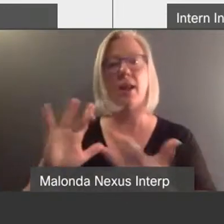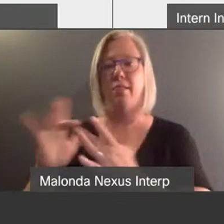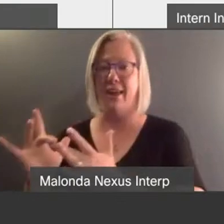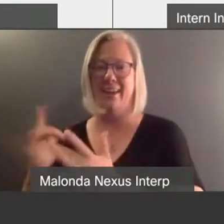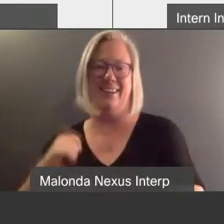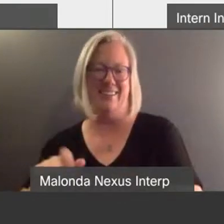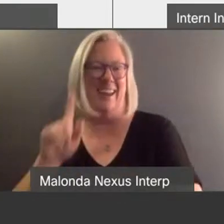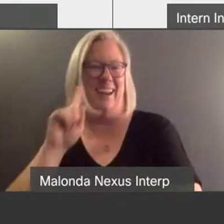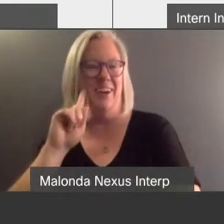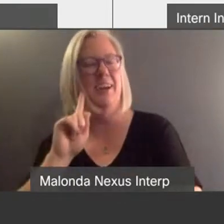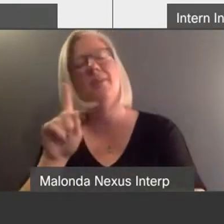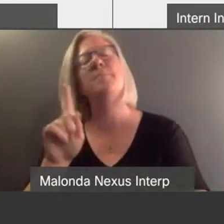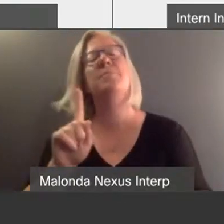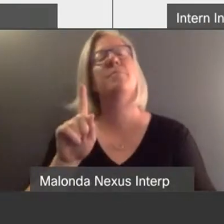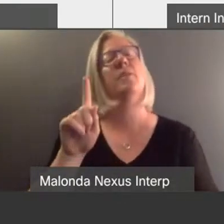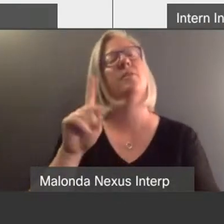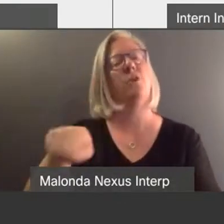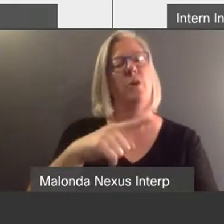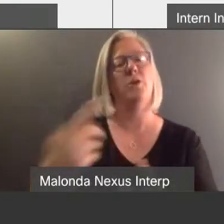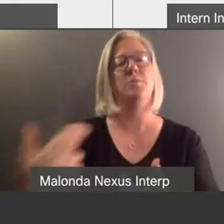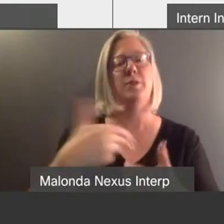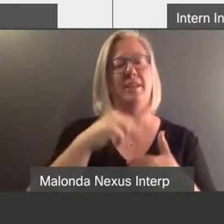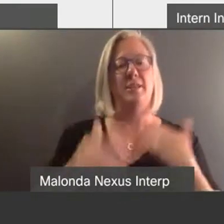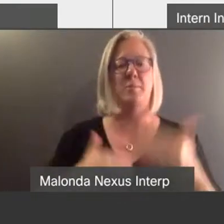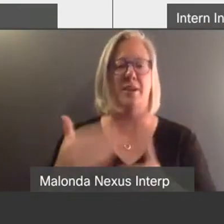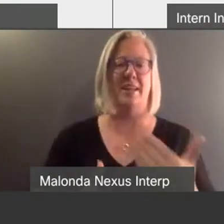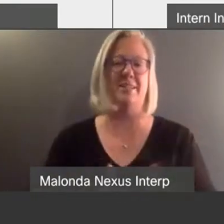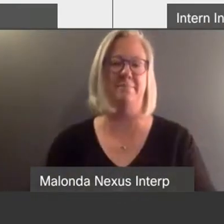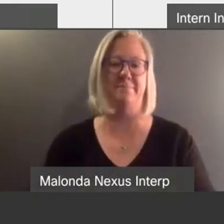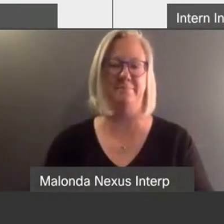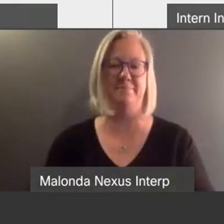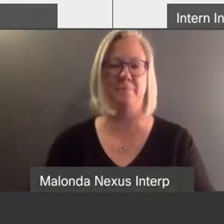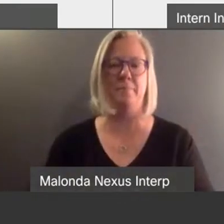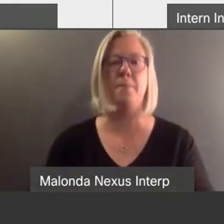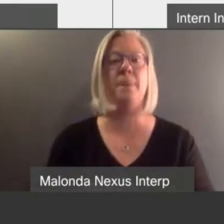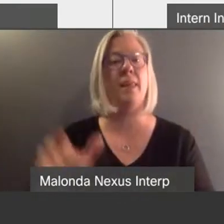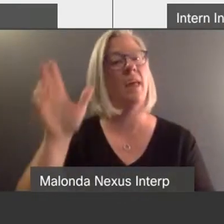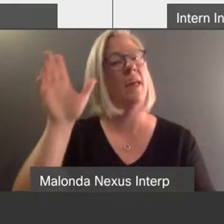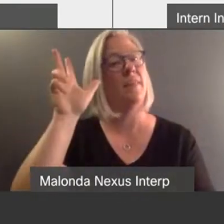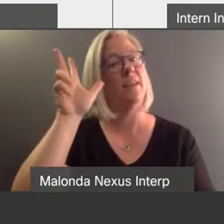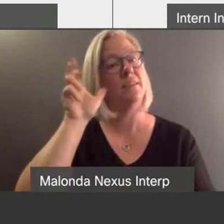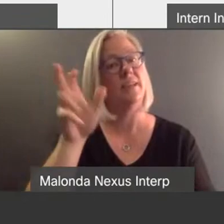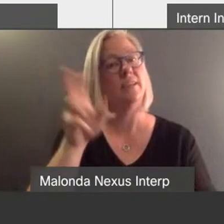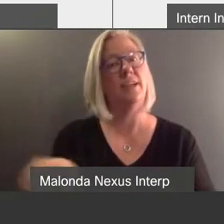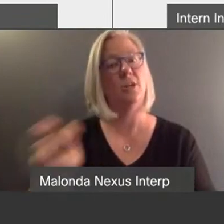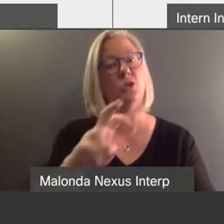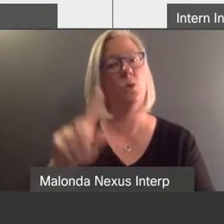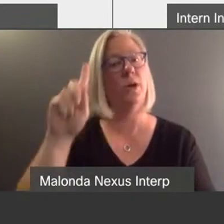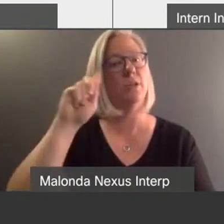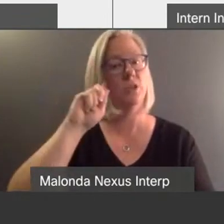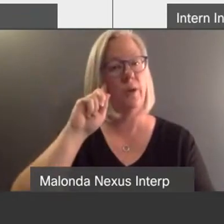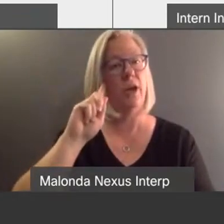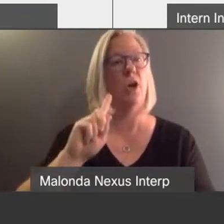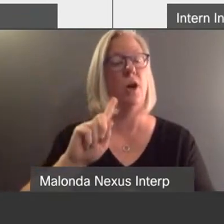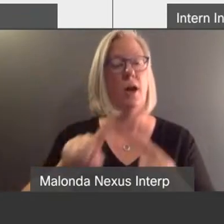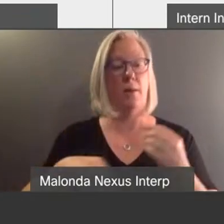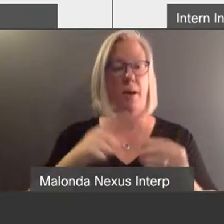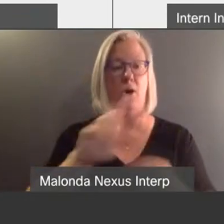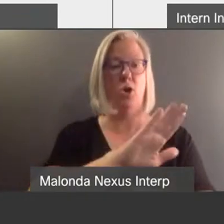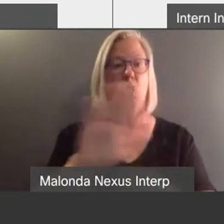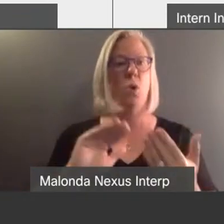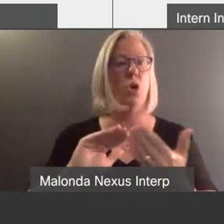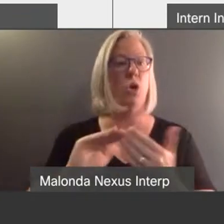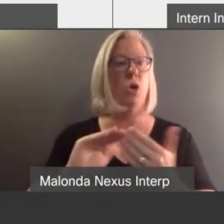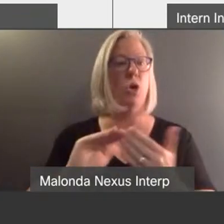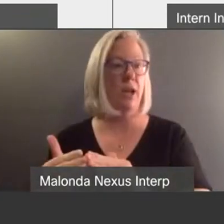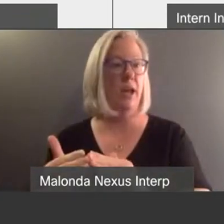hear, for those participating in the process. This listening tour is for us to hear from the public about your community, and it's